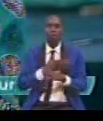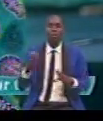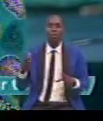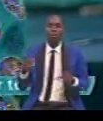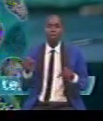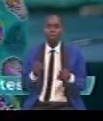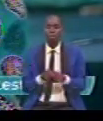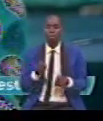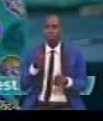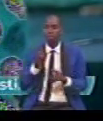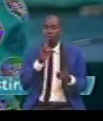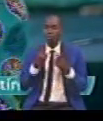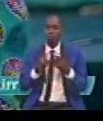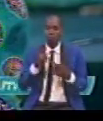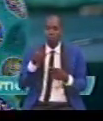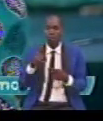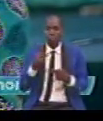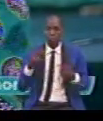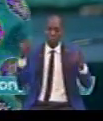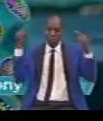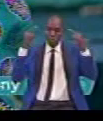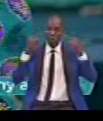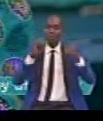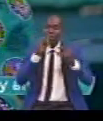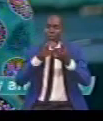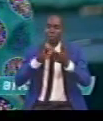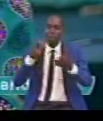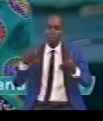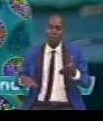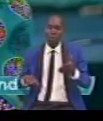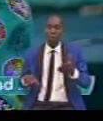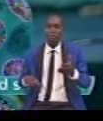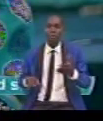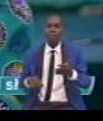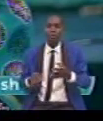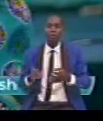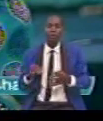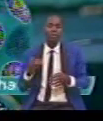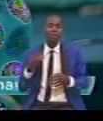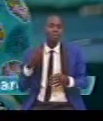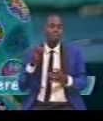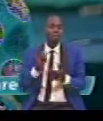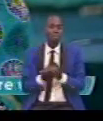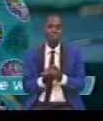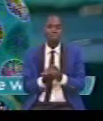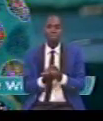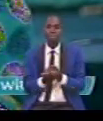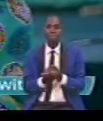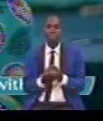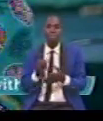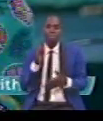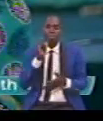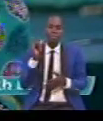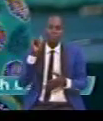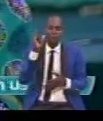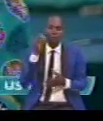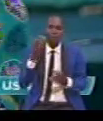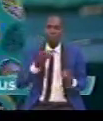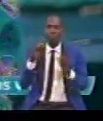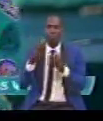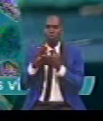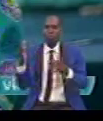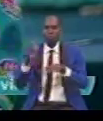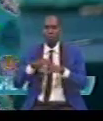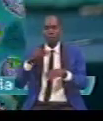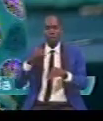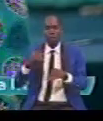As I'm talking to you, the pain is gone. But even yesterday, I was putting tsunami just to ease the pain.